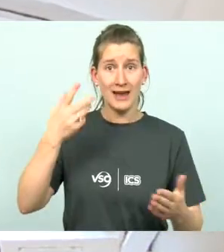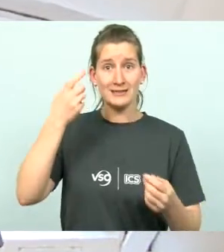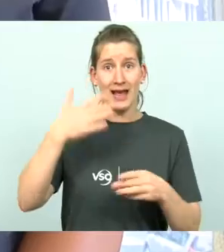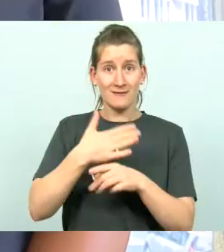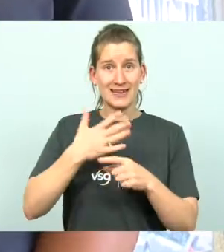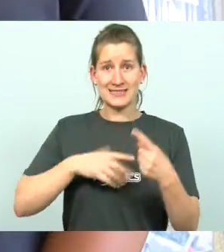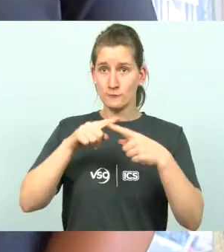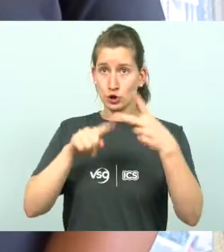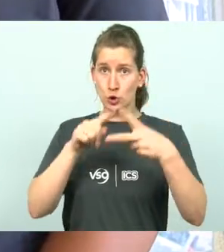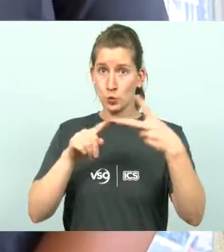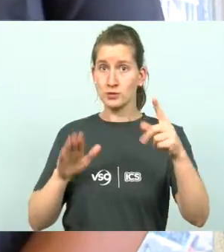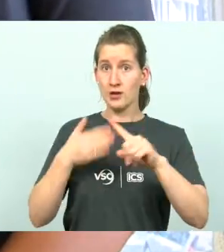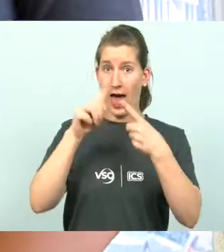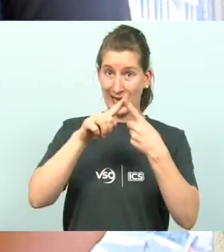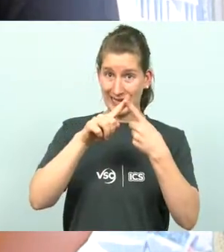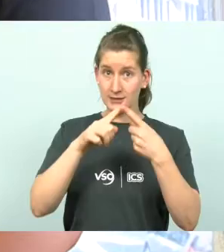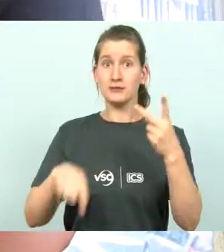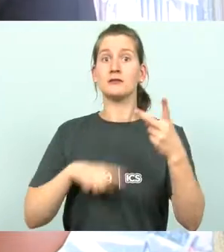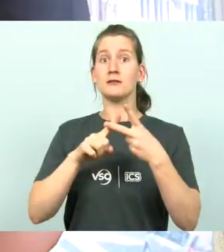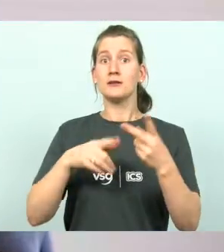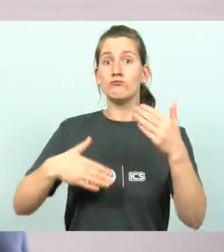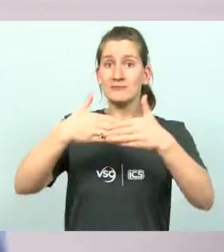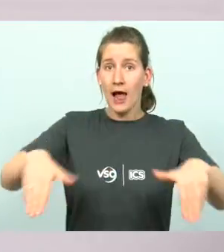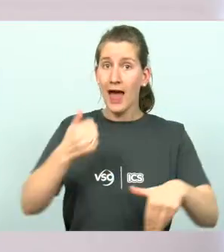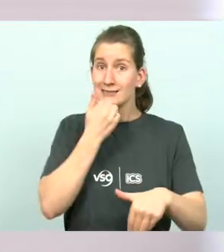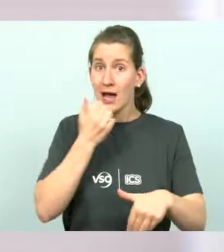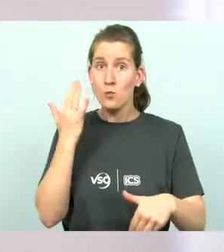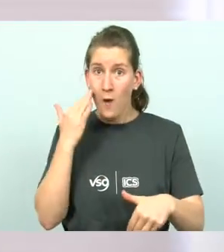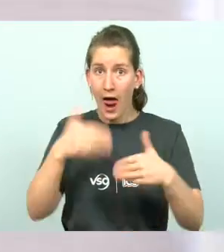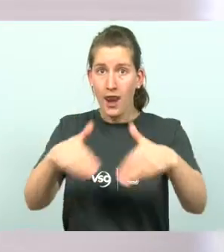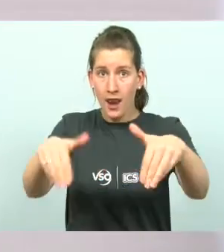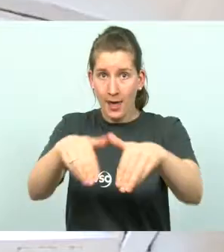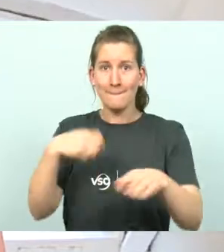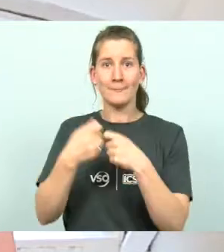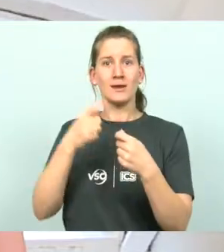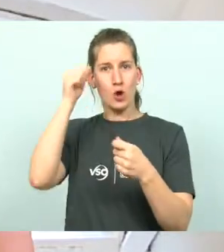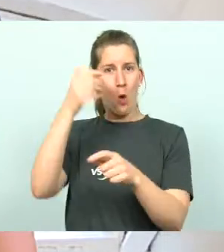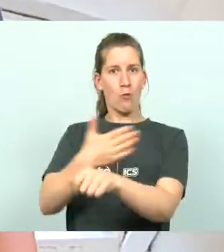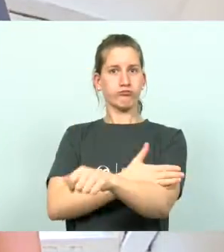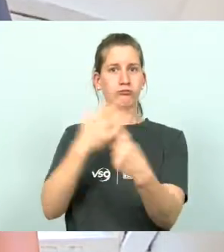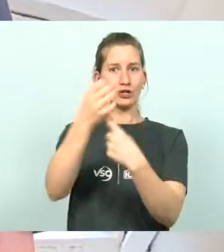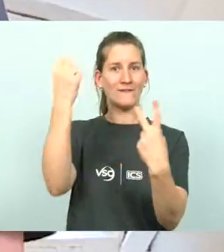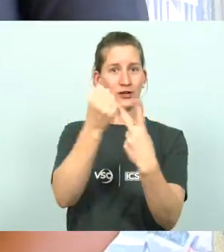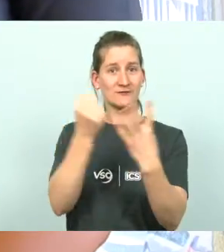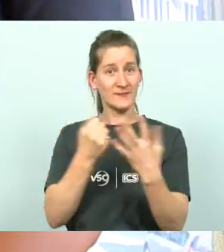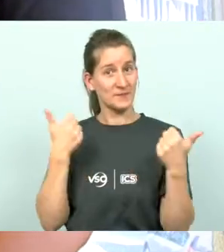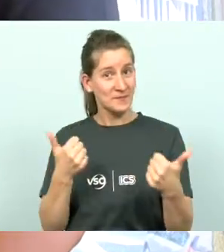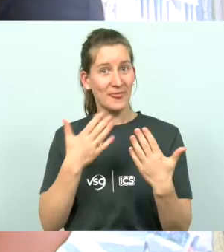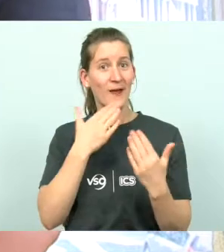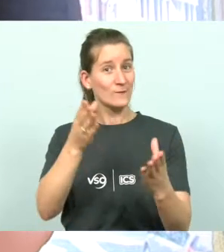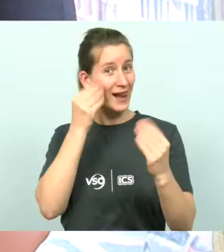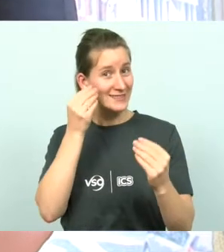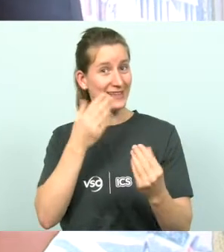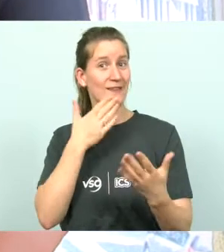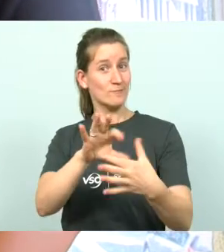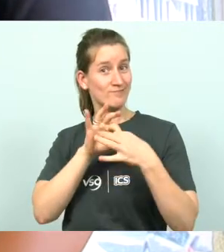2 things. A target for each one and a deadline for each one. That way you know you're going to hit your minimum target by your final deadline. Thanks for listening guys, and don't forget to